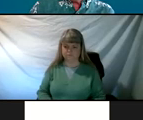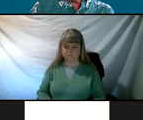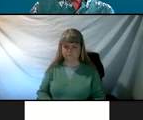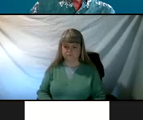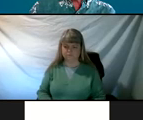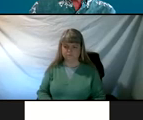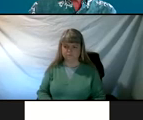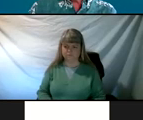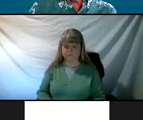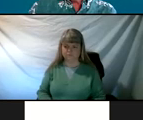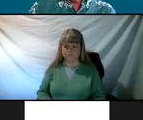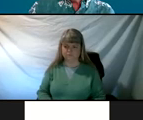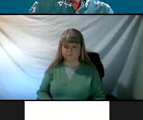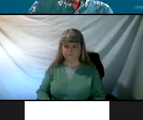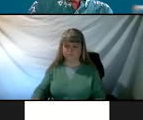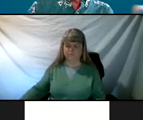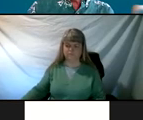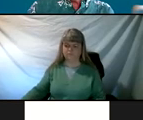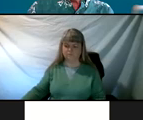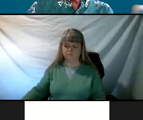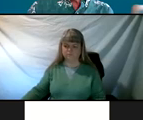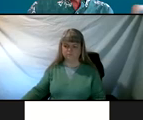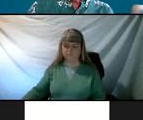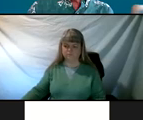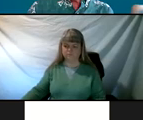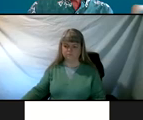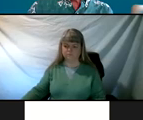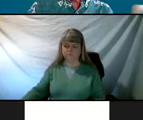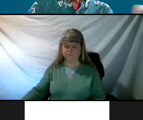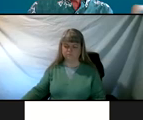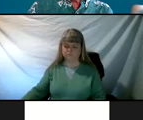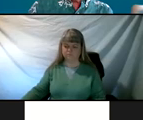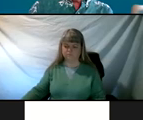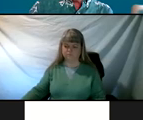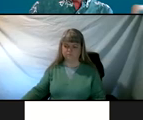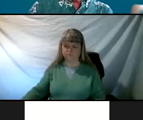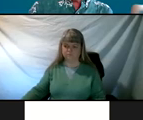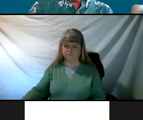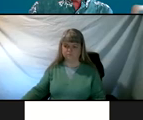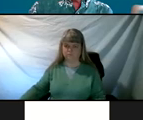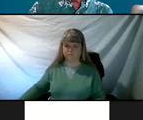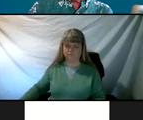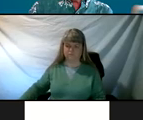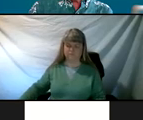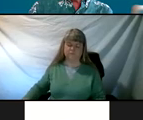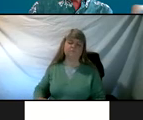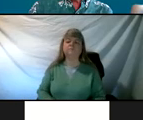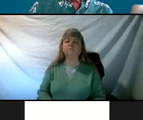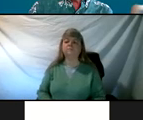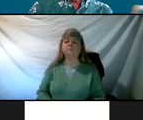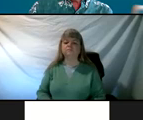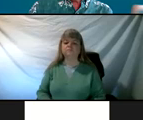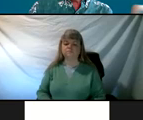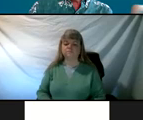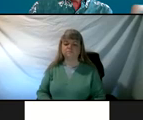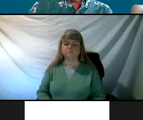to just explain something. Yeah, live transcription is a built-in program into Zoom. So I just turned